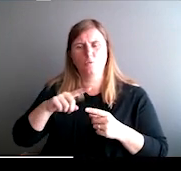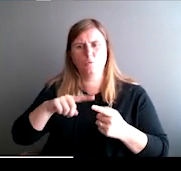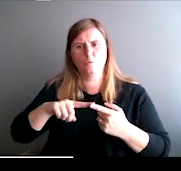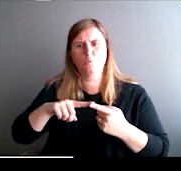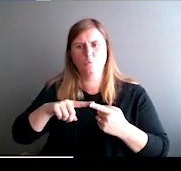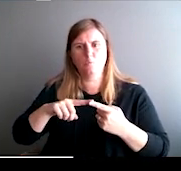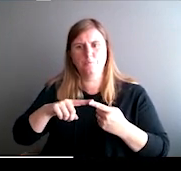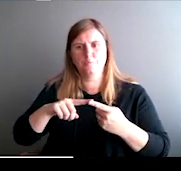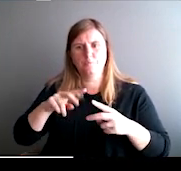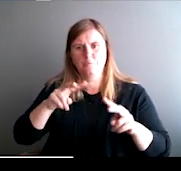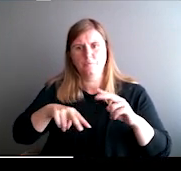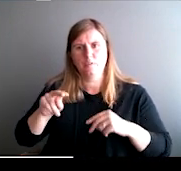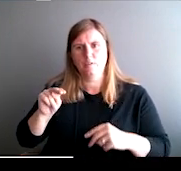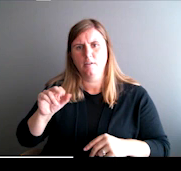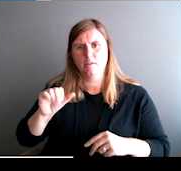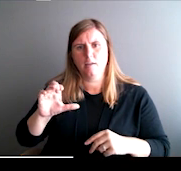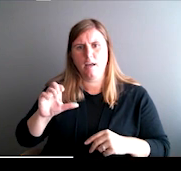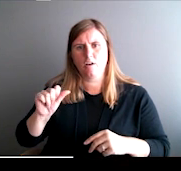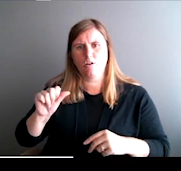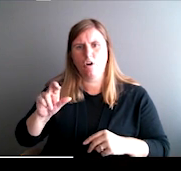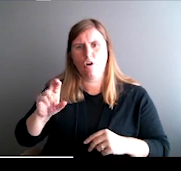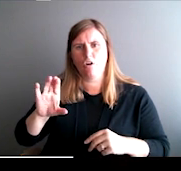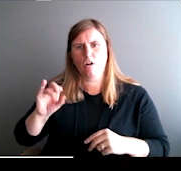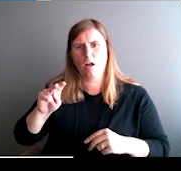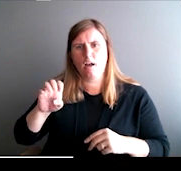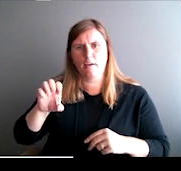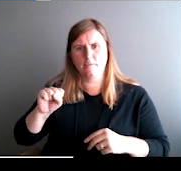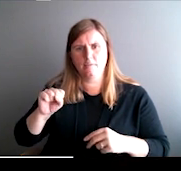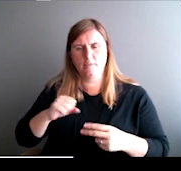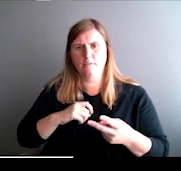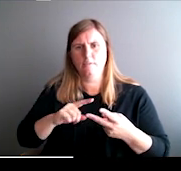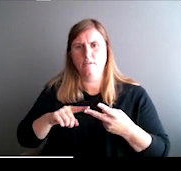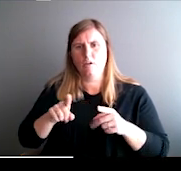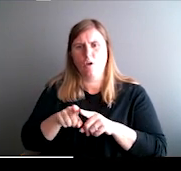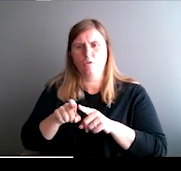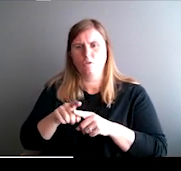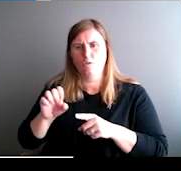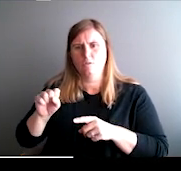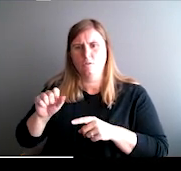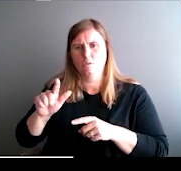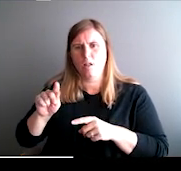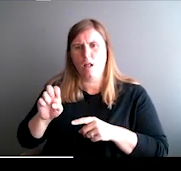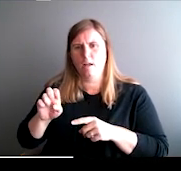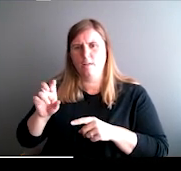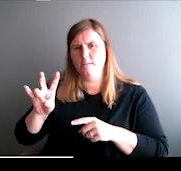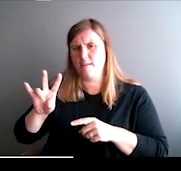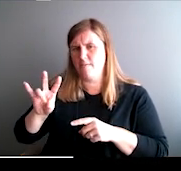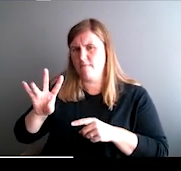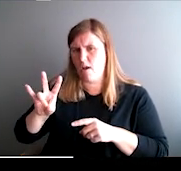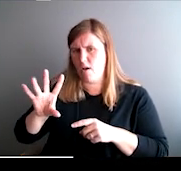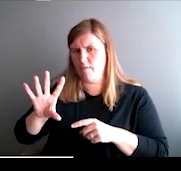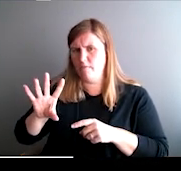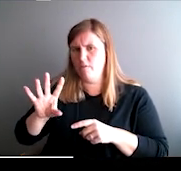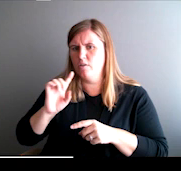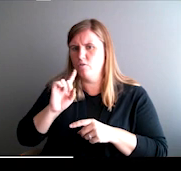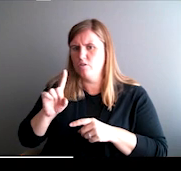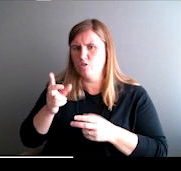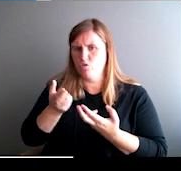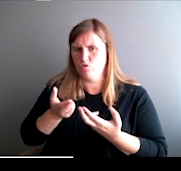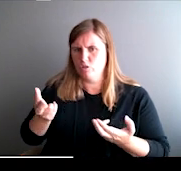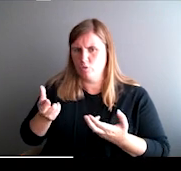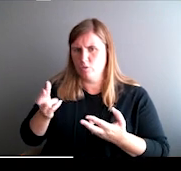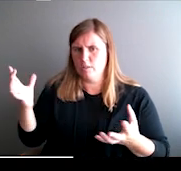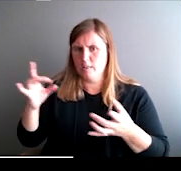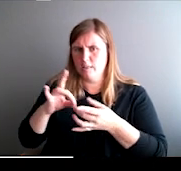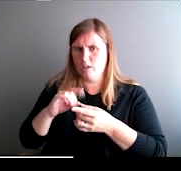through the NAC archives. They'll also be on, I believe it's slide 75, I think. There's a resource